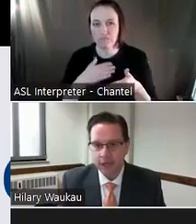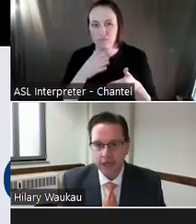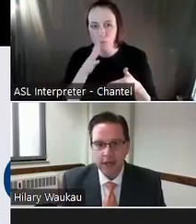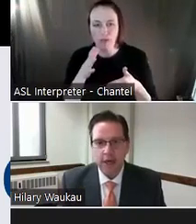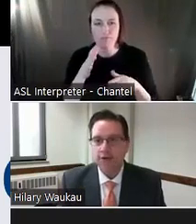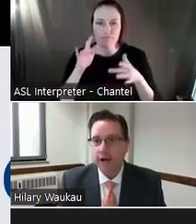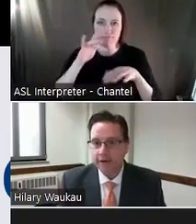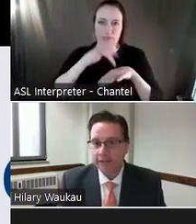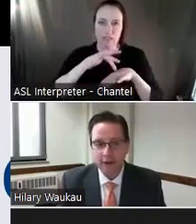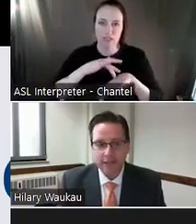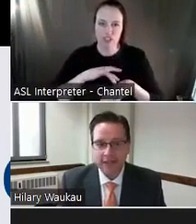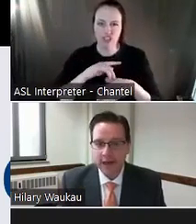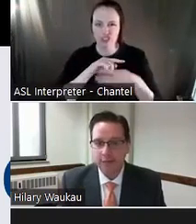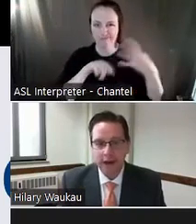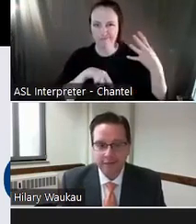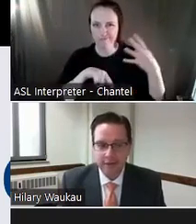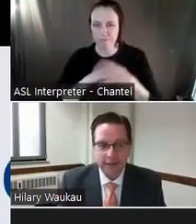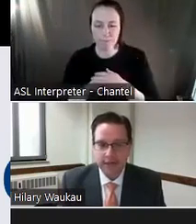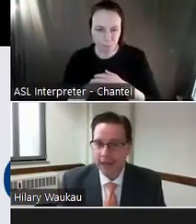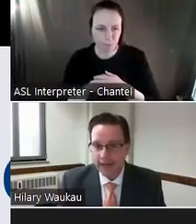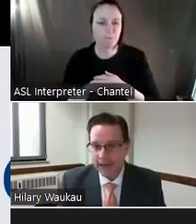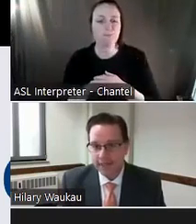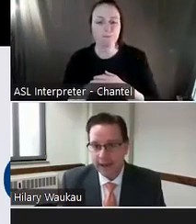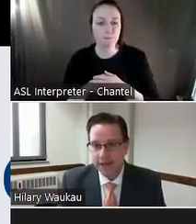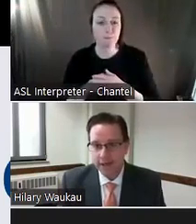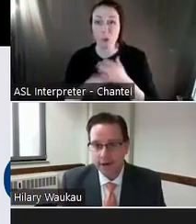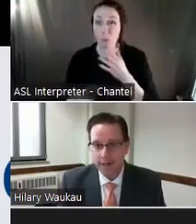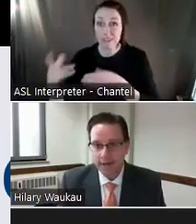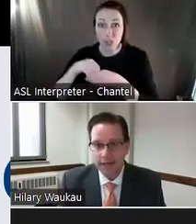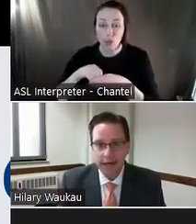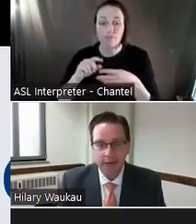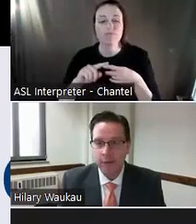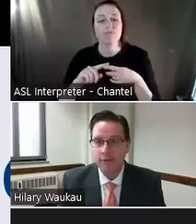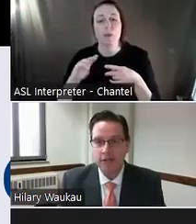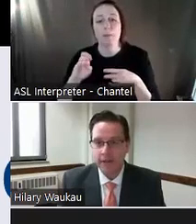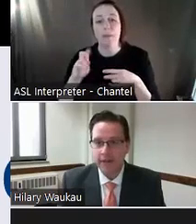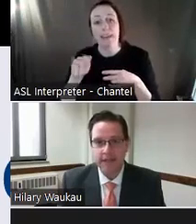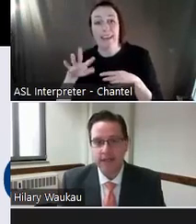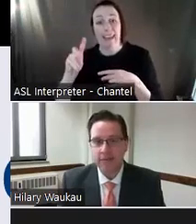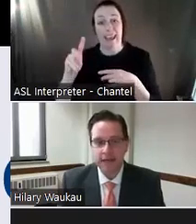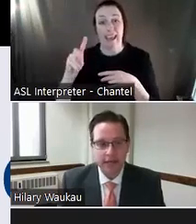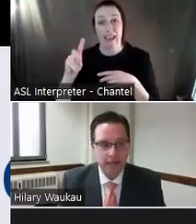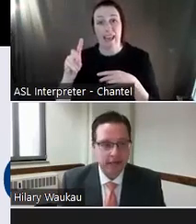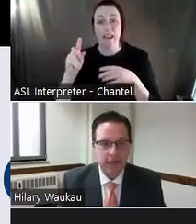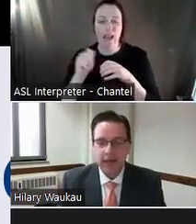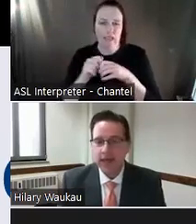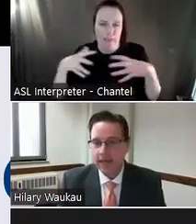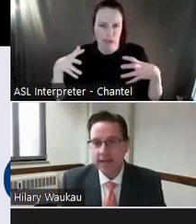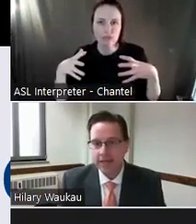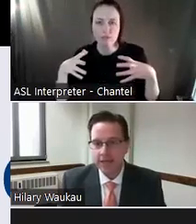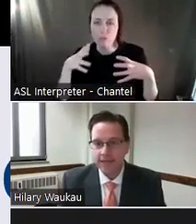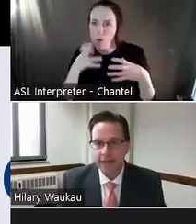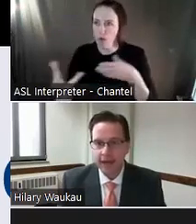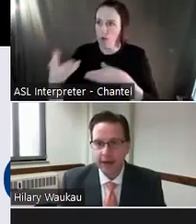items. So obviously, what's in there? Obviously, is Medicaid expansion is going to be in there. We want to expand that. That is going to be a